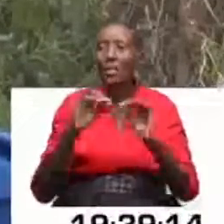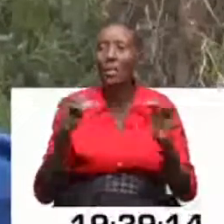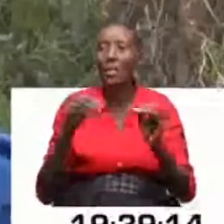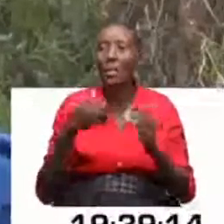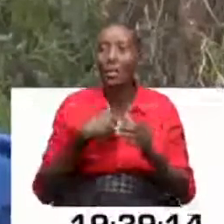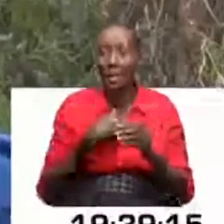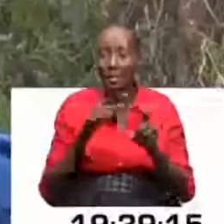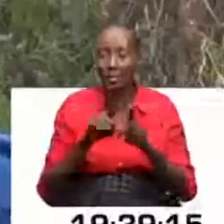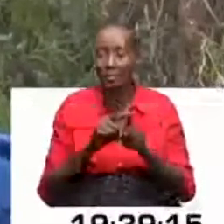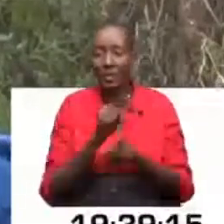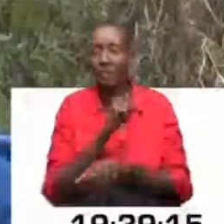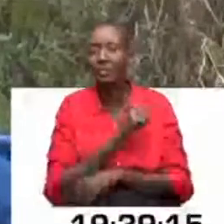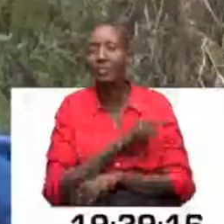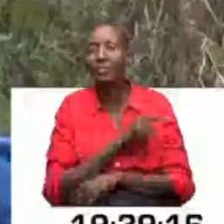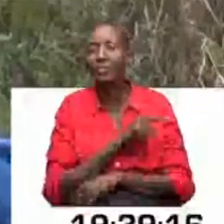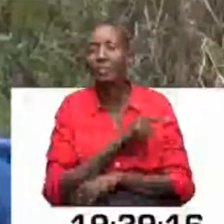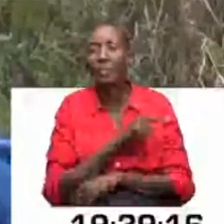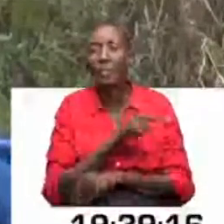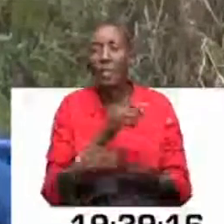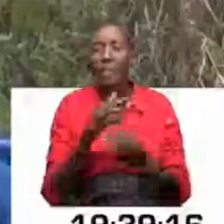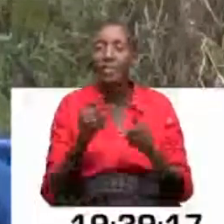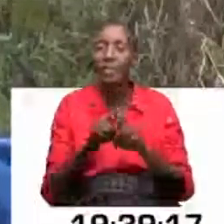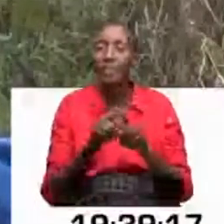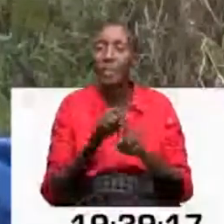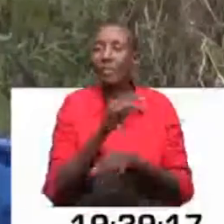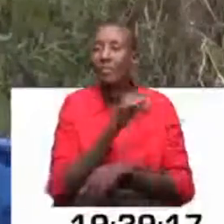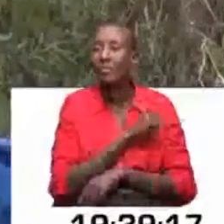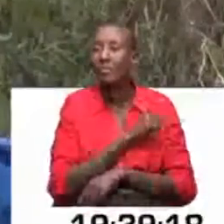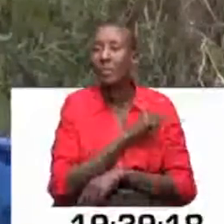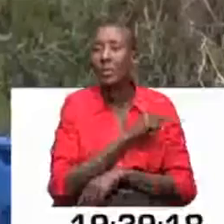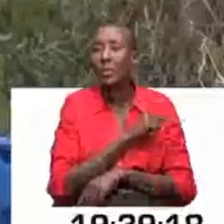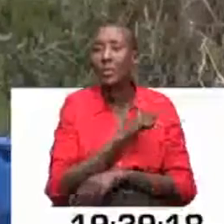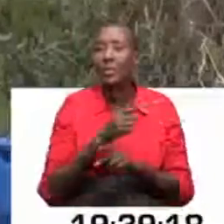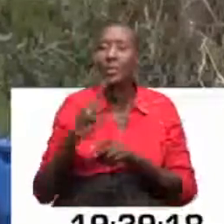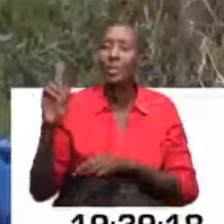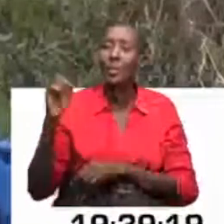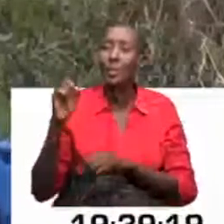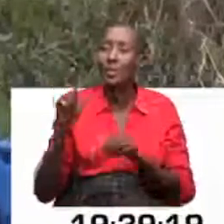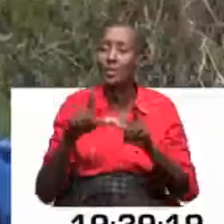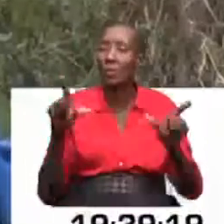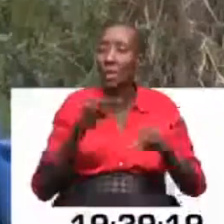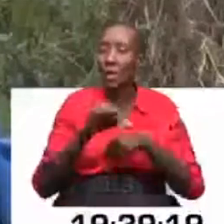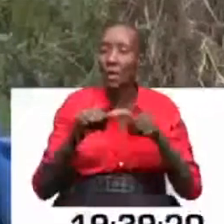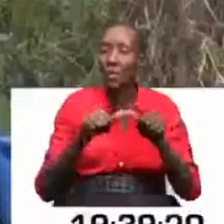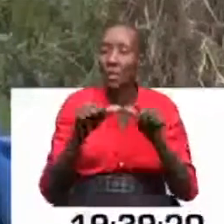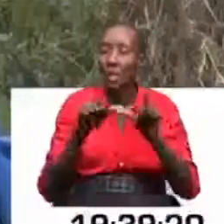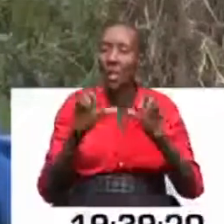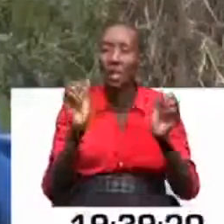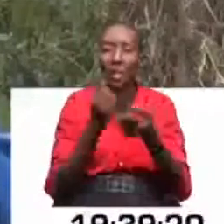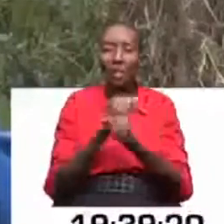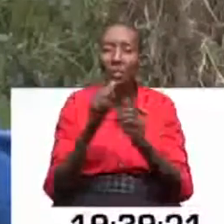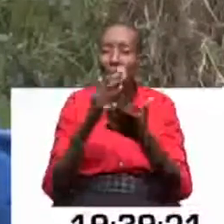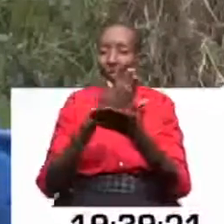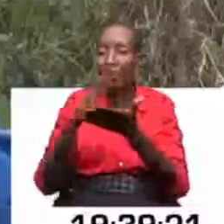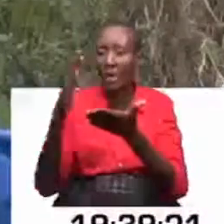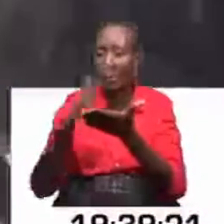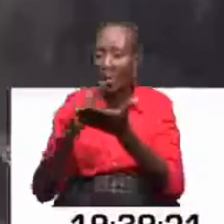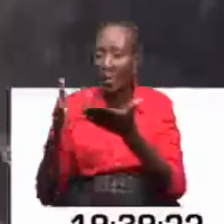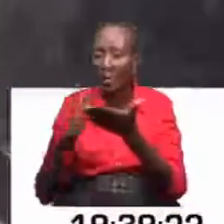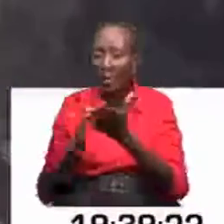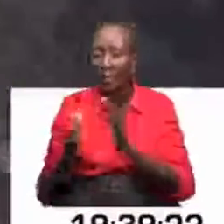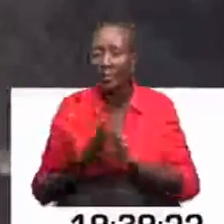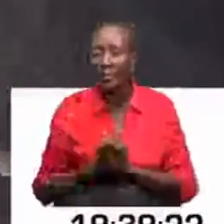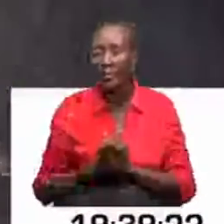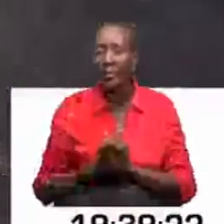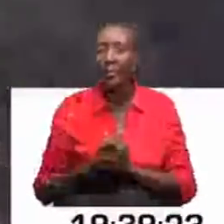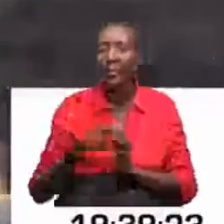here and even there is a cet Ministry of land about the land that It cannot be subdivided